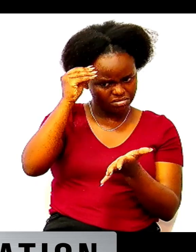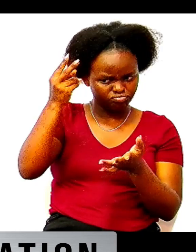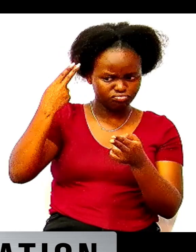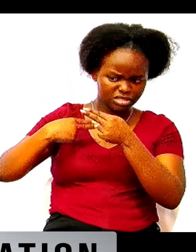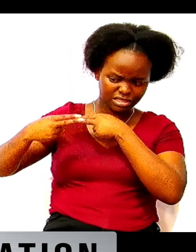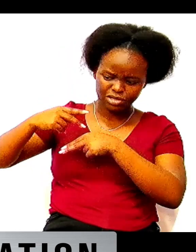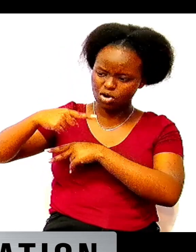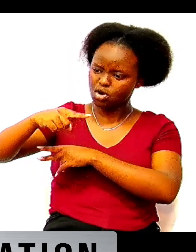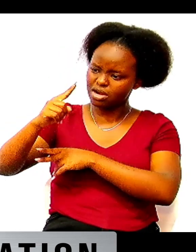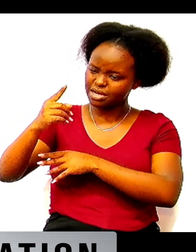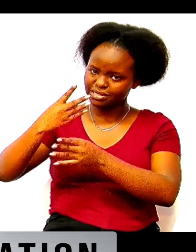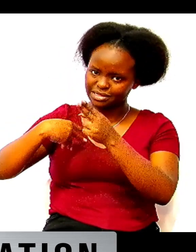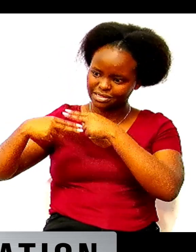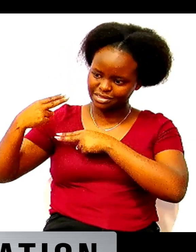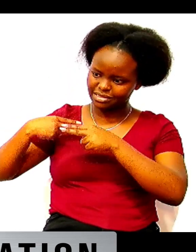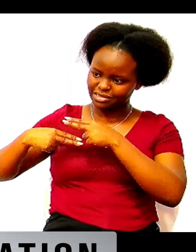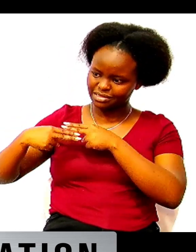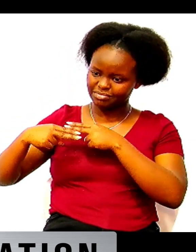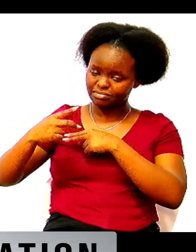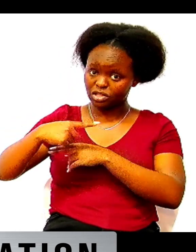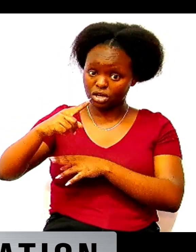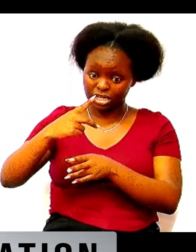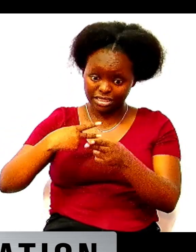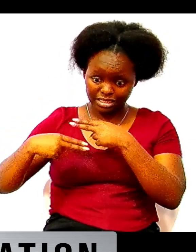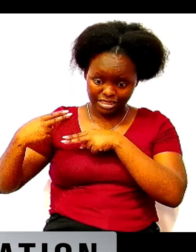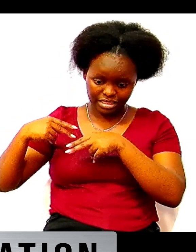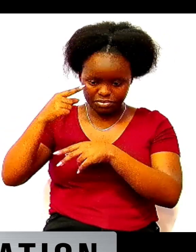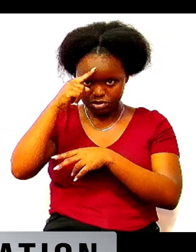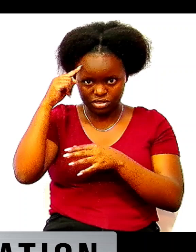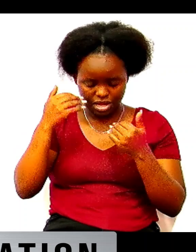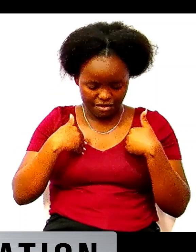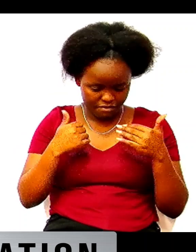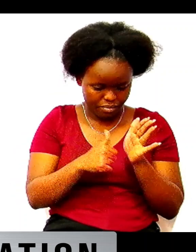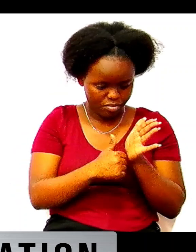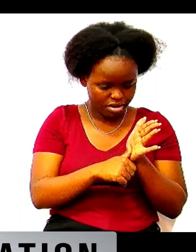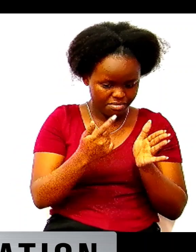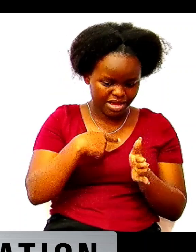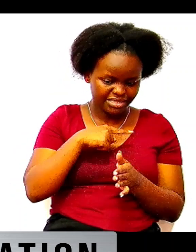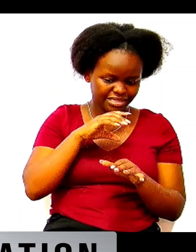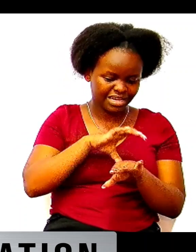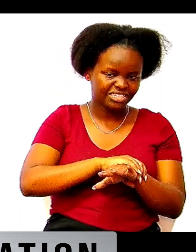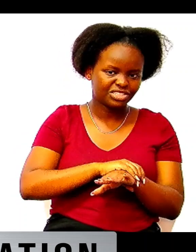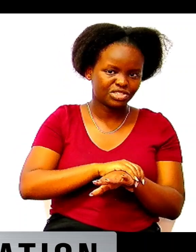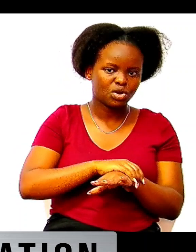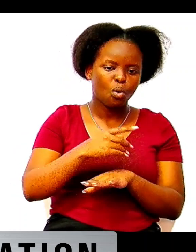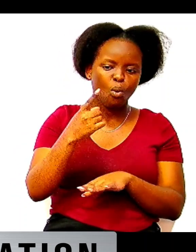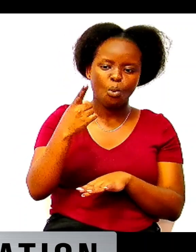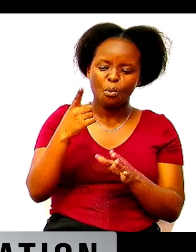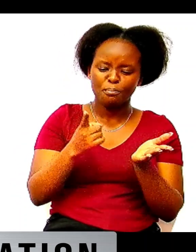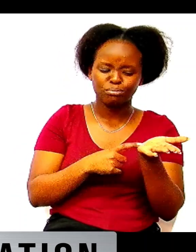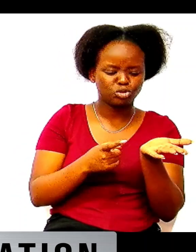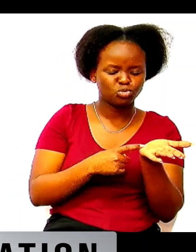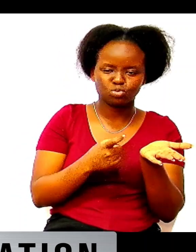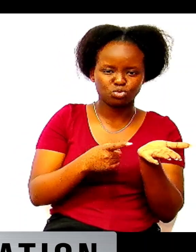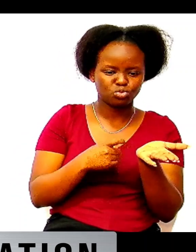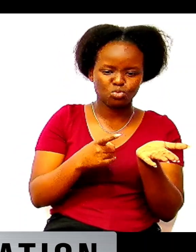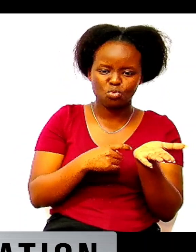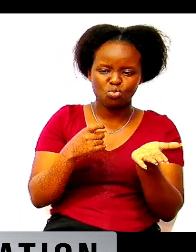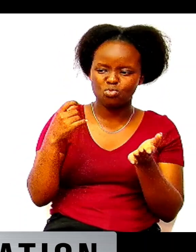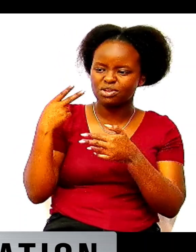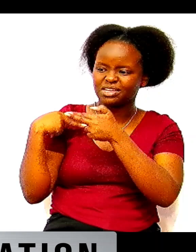history, John. The right history, because we've had a problem where we get some whitewashed history in this country. You've